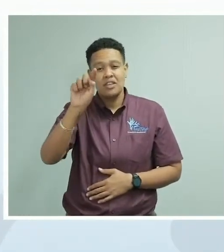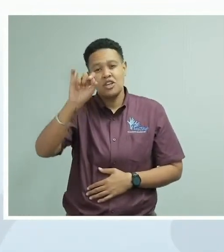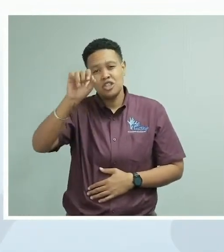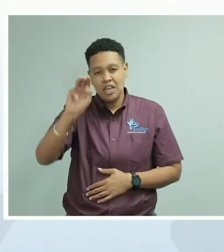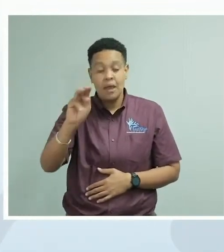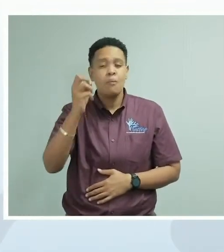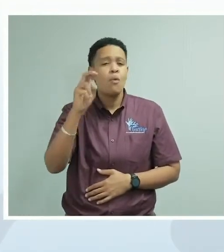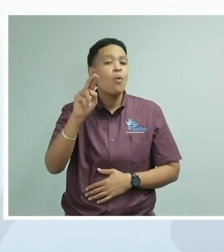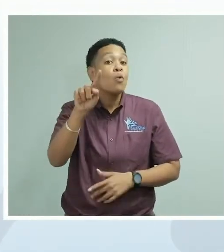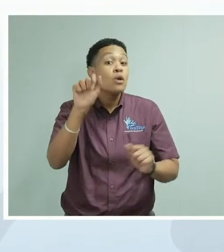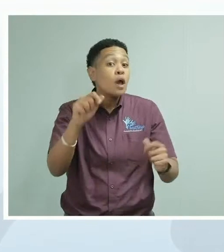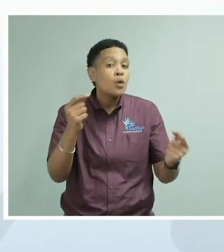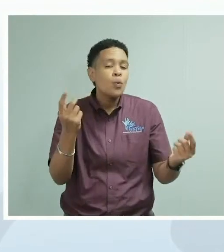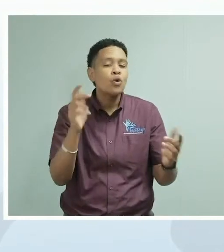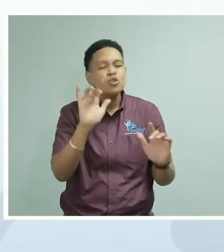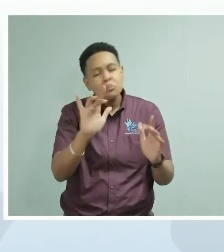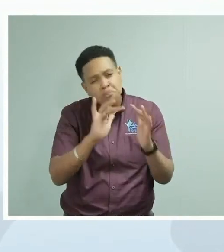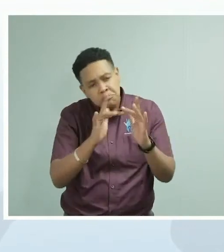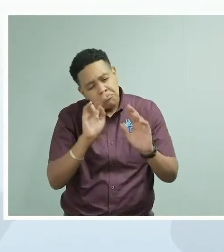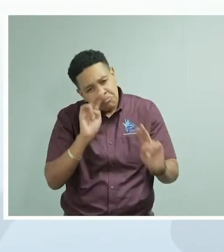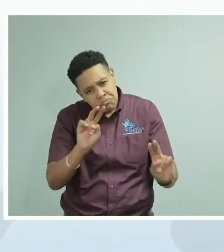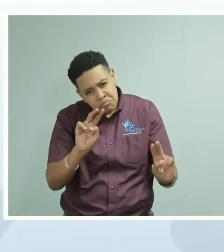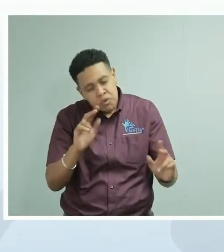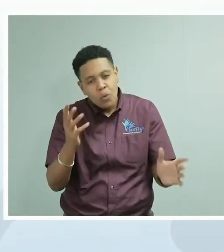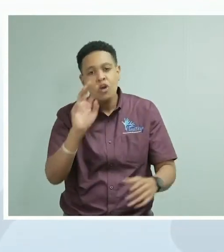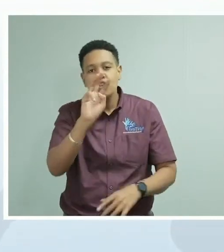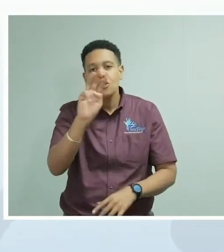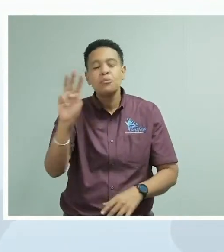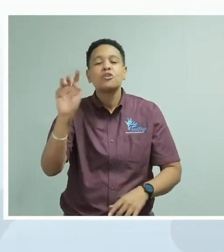jcpd@mlss.gov.jm. You can also visit their website at